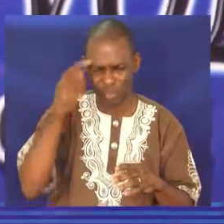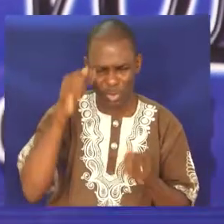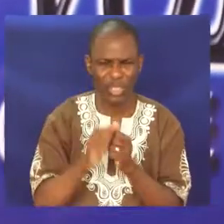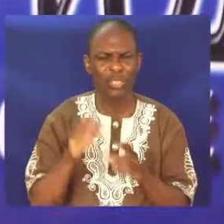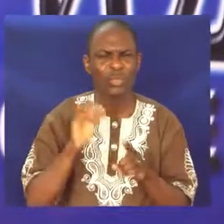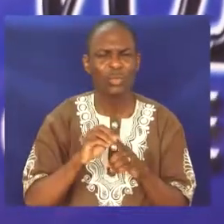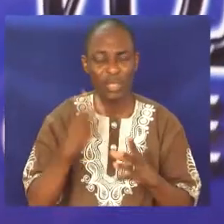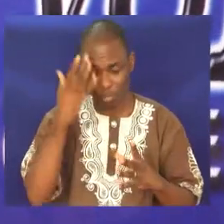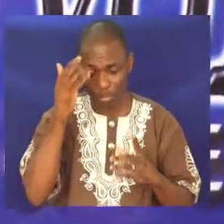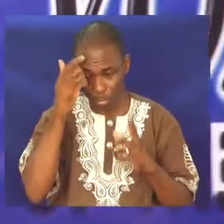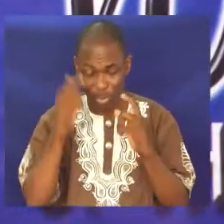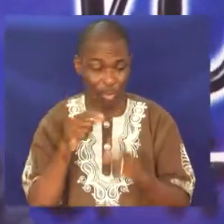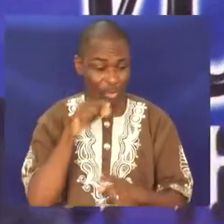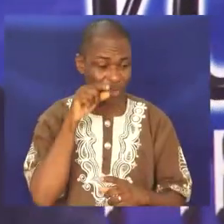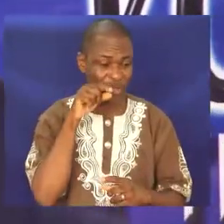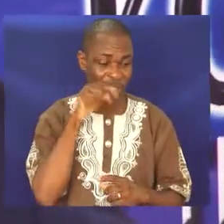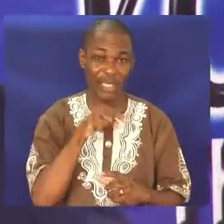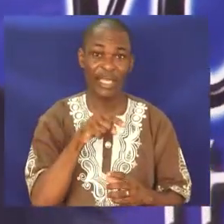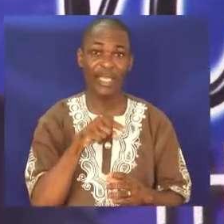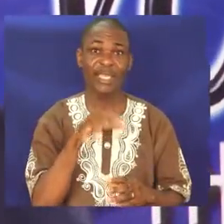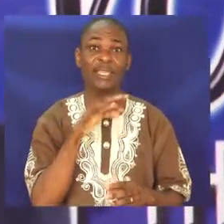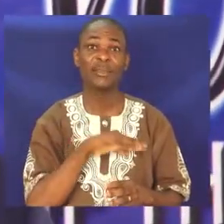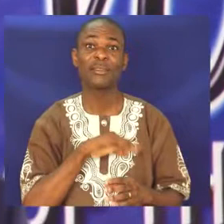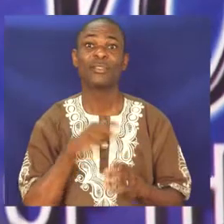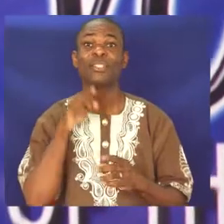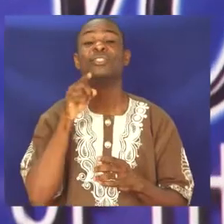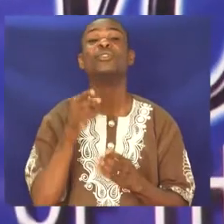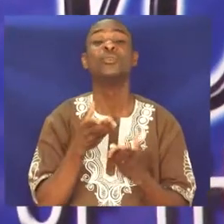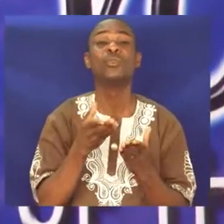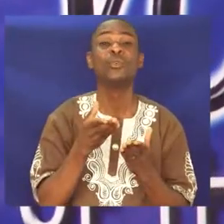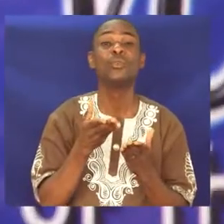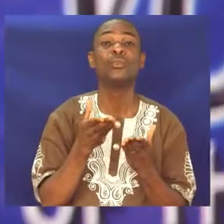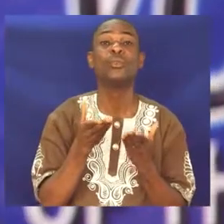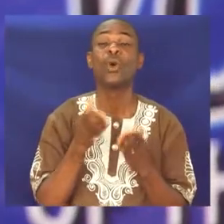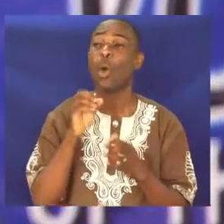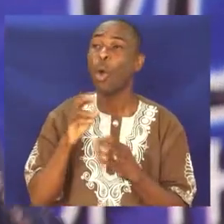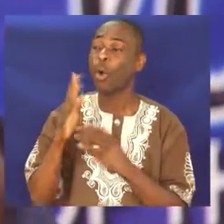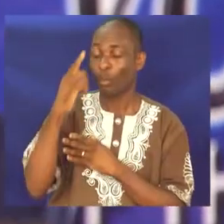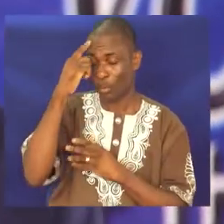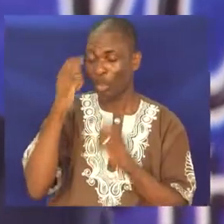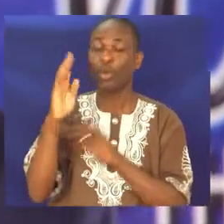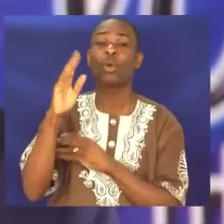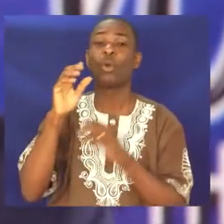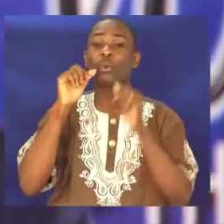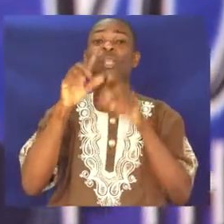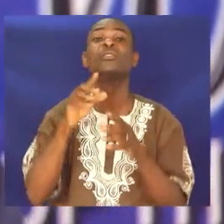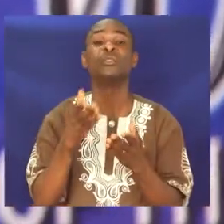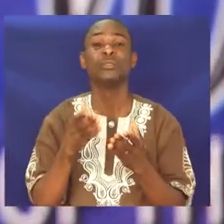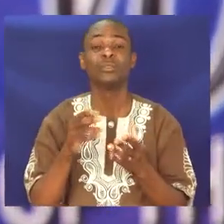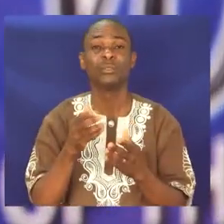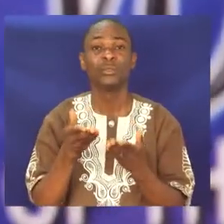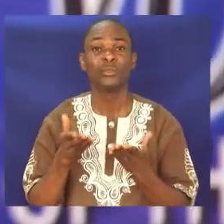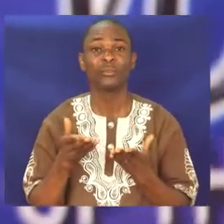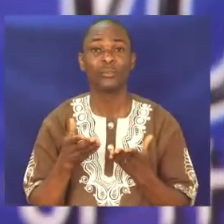ene twa se wunya. And I see who in Yankopa man and Safu say, it has a wunya. medofo pa a wotie me ene dai